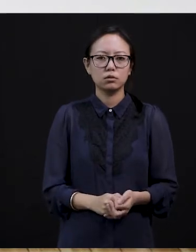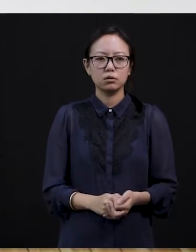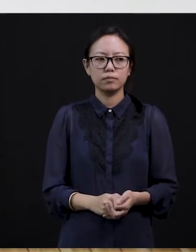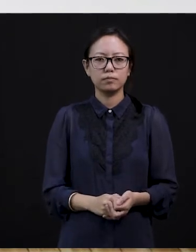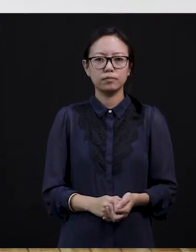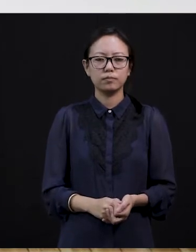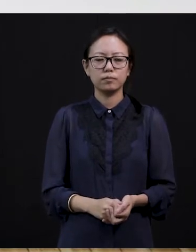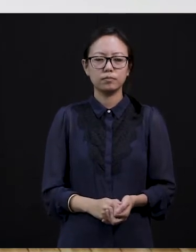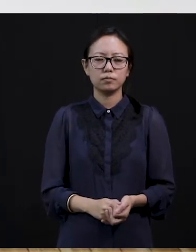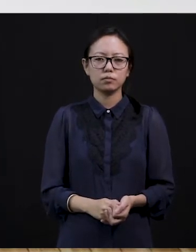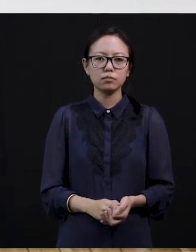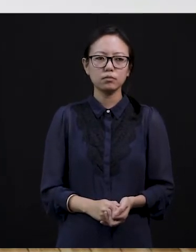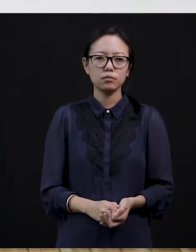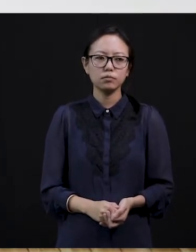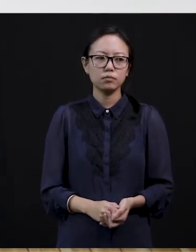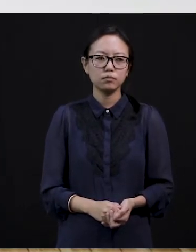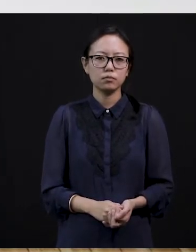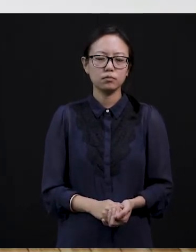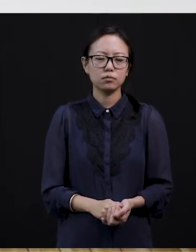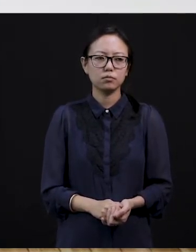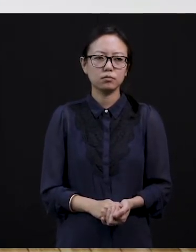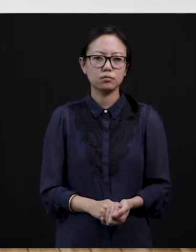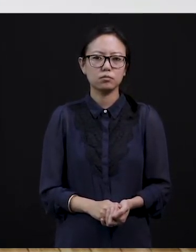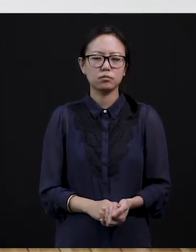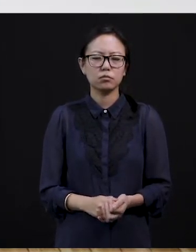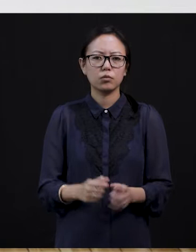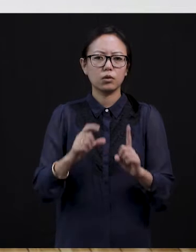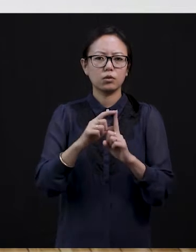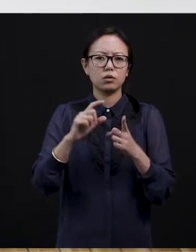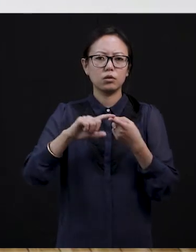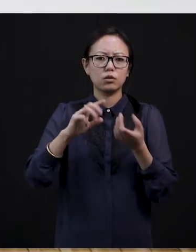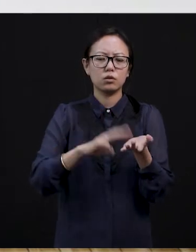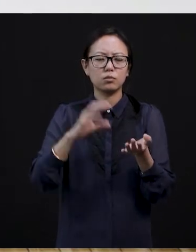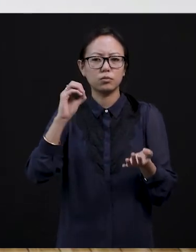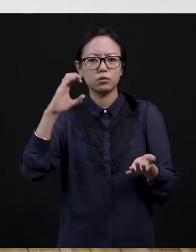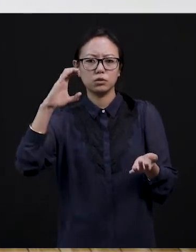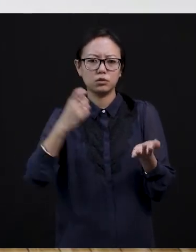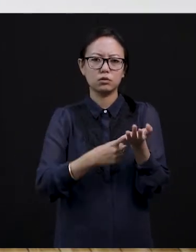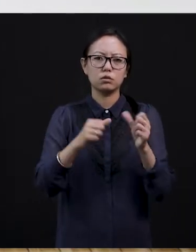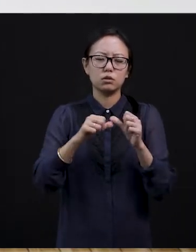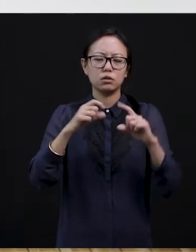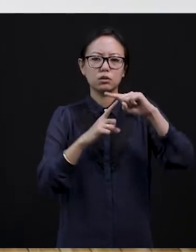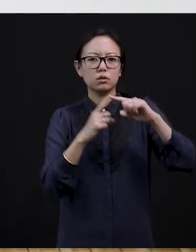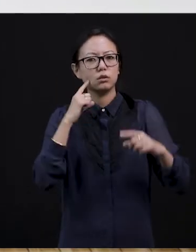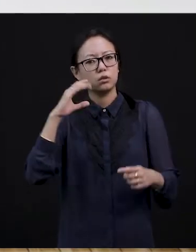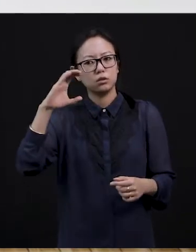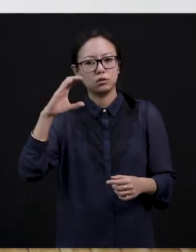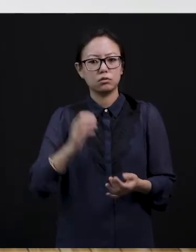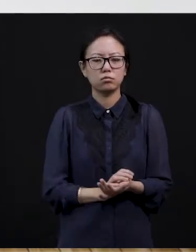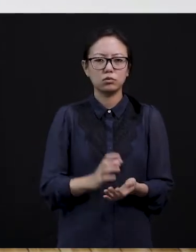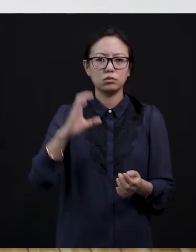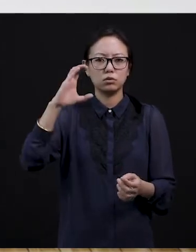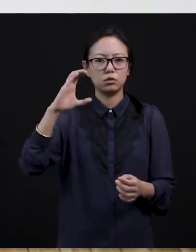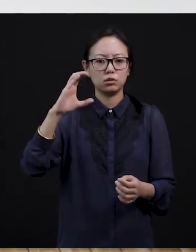the people. All right. So in a democratic country, people govern themselves. They participate in